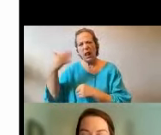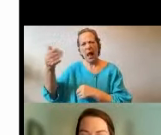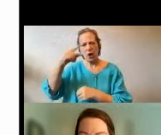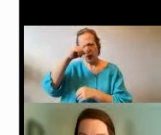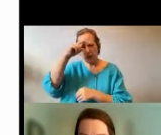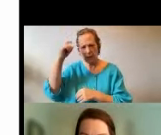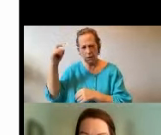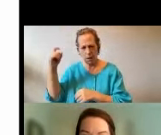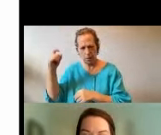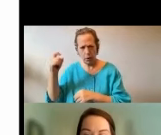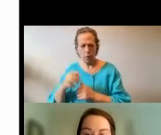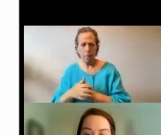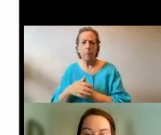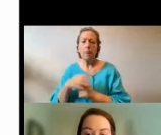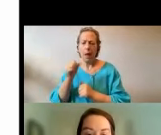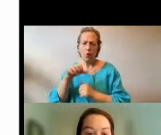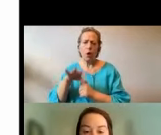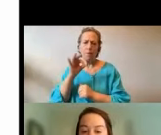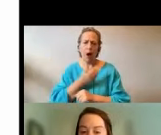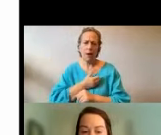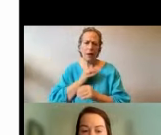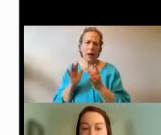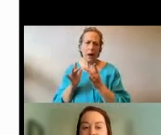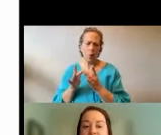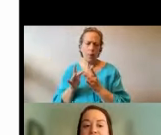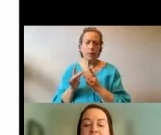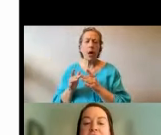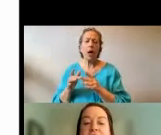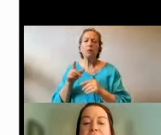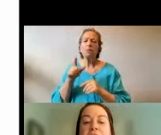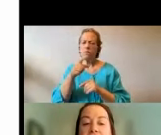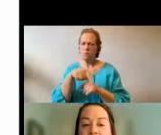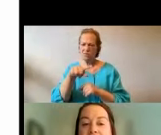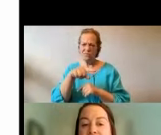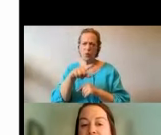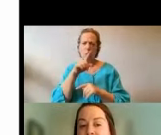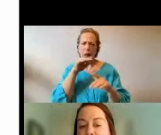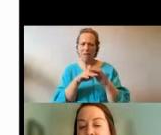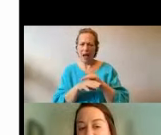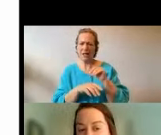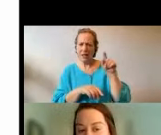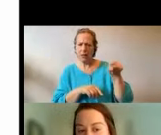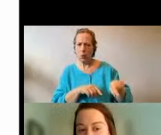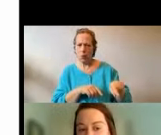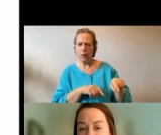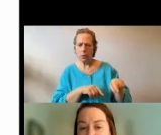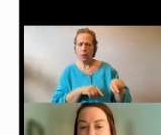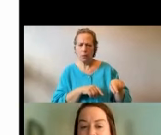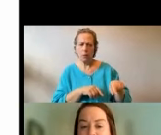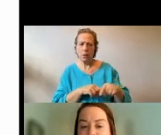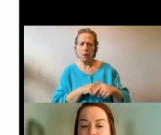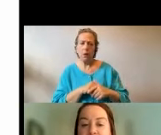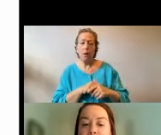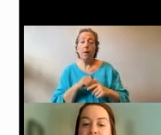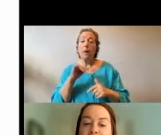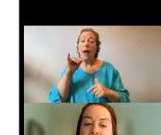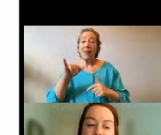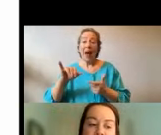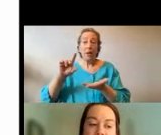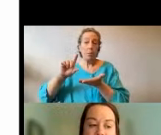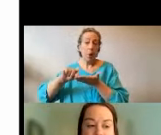Outreach Partners websites. You will have access to it. These are part of that. That publication will have sort of the